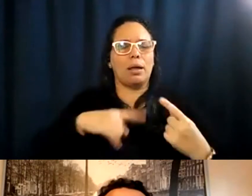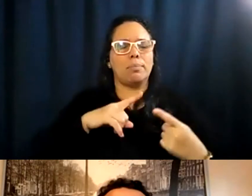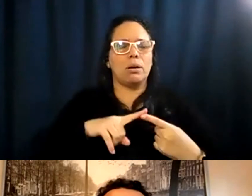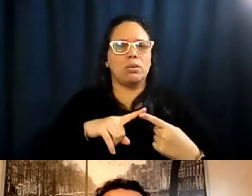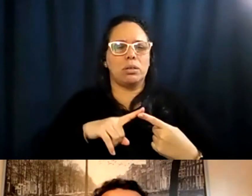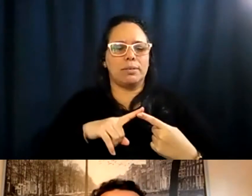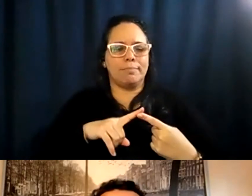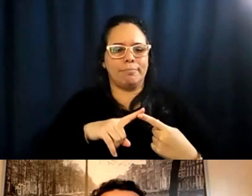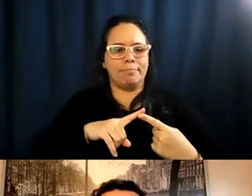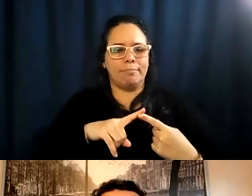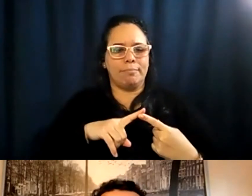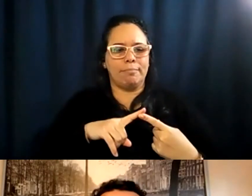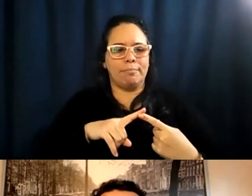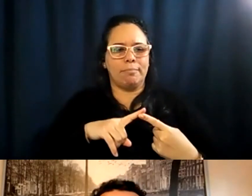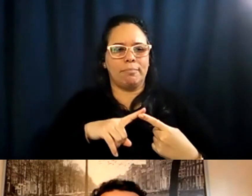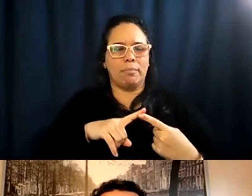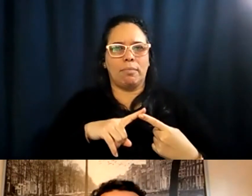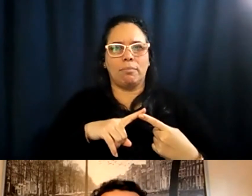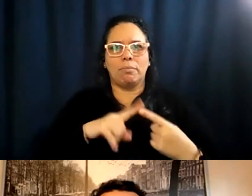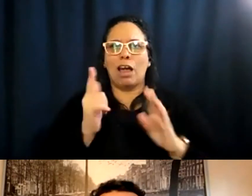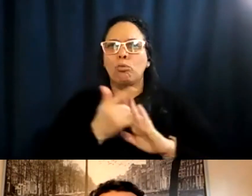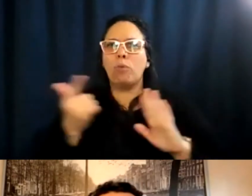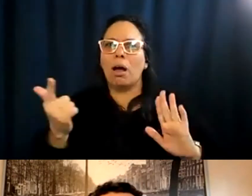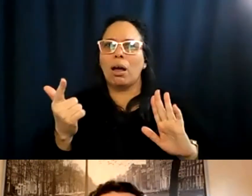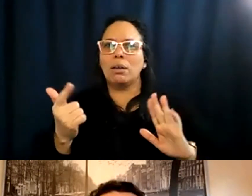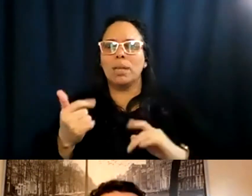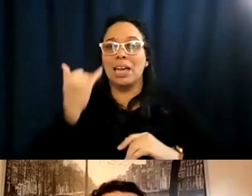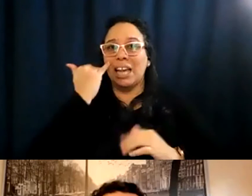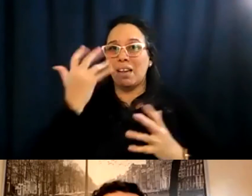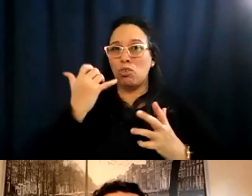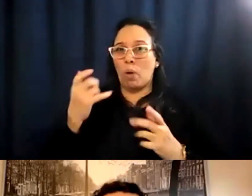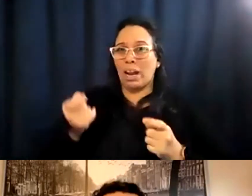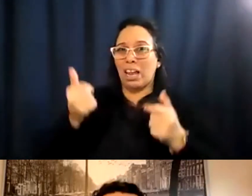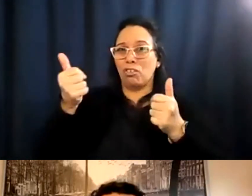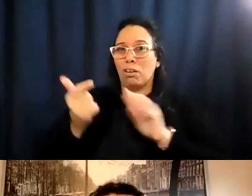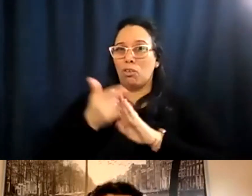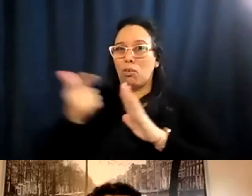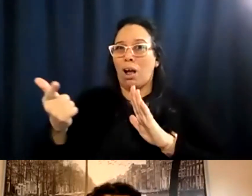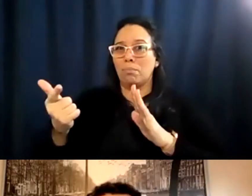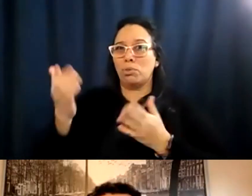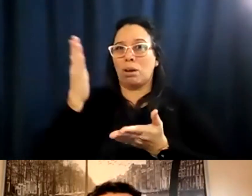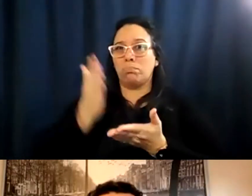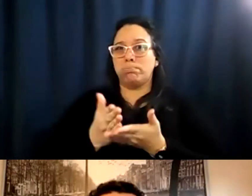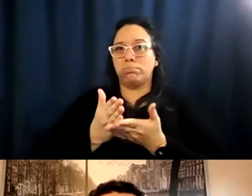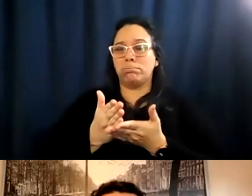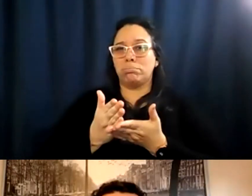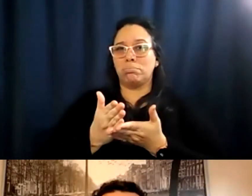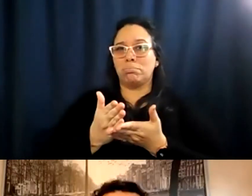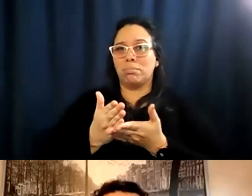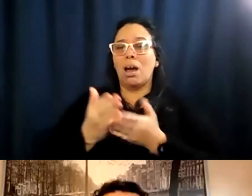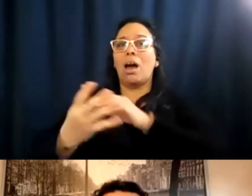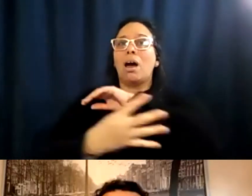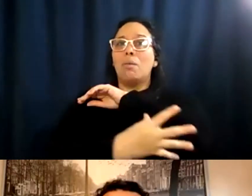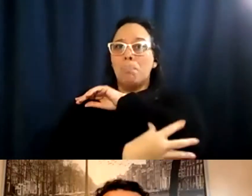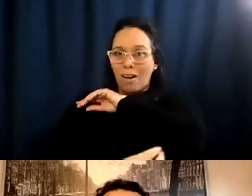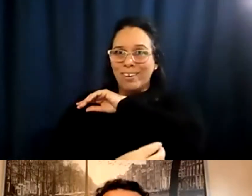like petty crime. And I go, if you want to get rid of crime, you have to end poverty. There's like a direct correlation between the two of